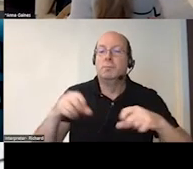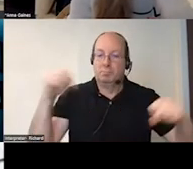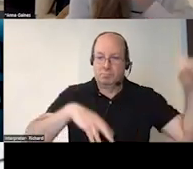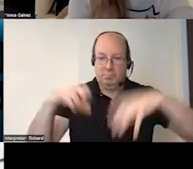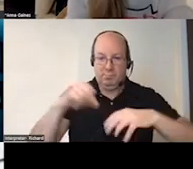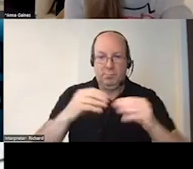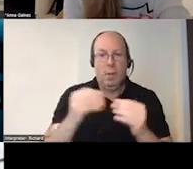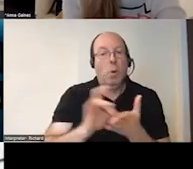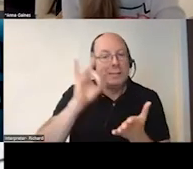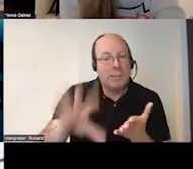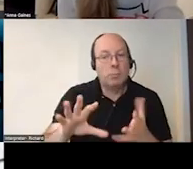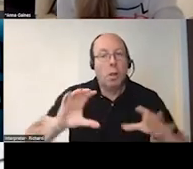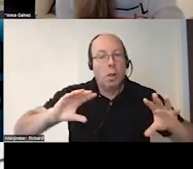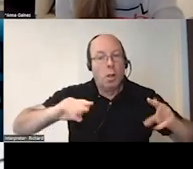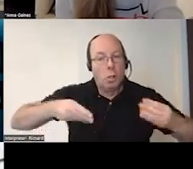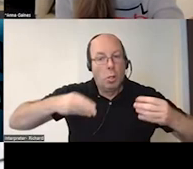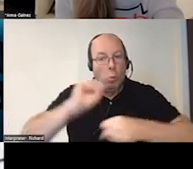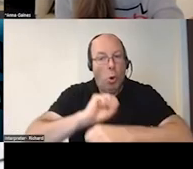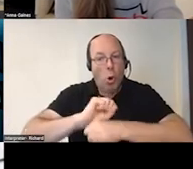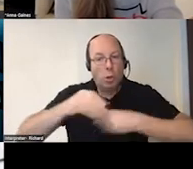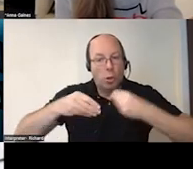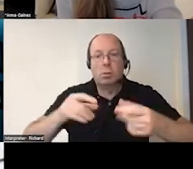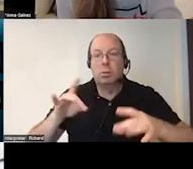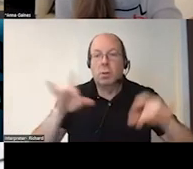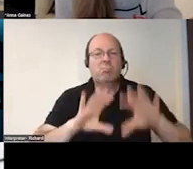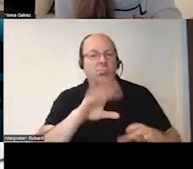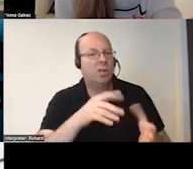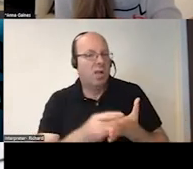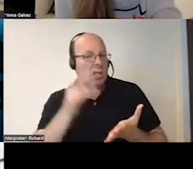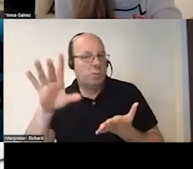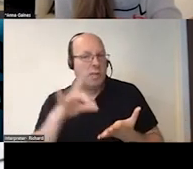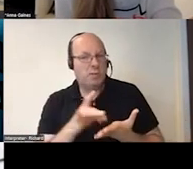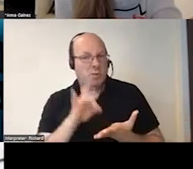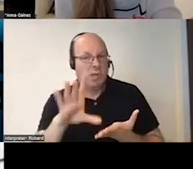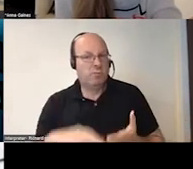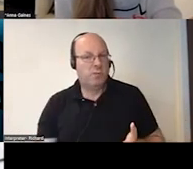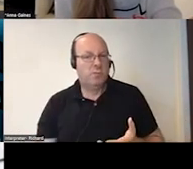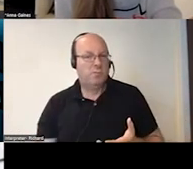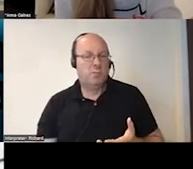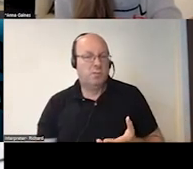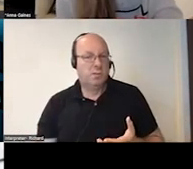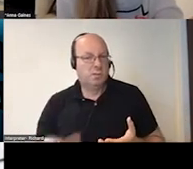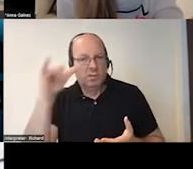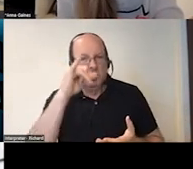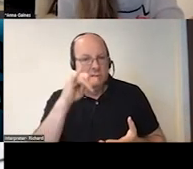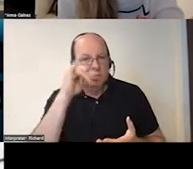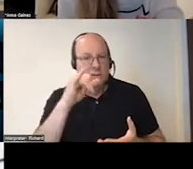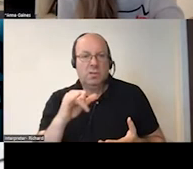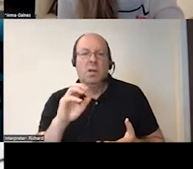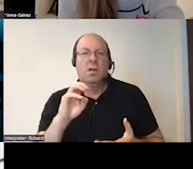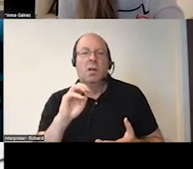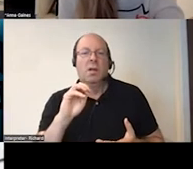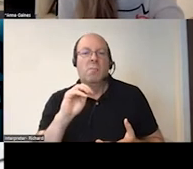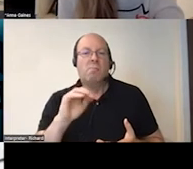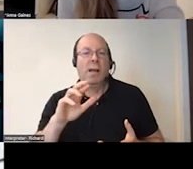So when we hear, you know, somebody tell us this is too expensive, or like, oh my God, you know, macarons, but